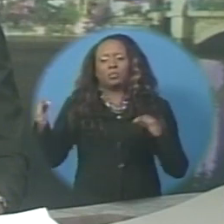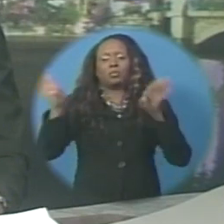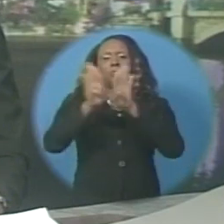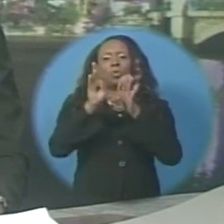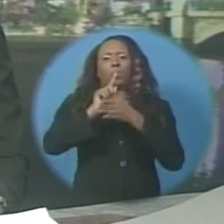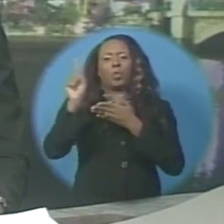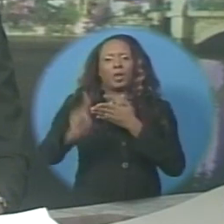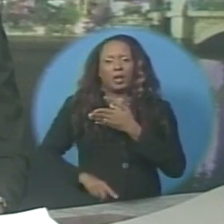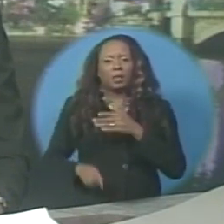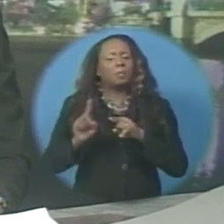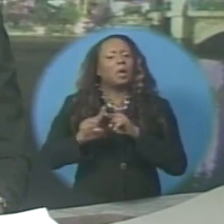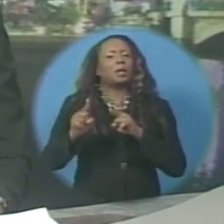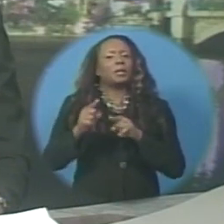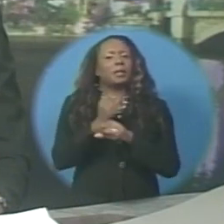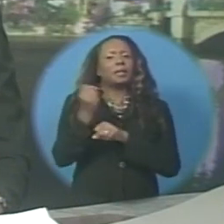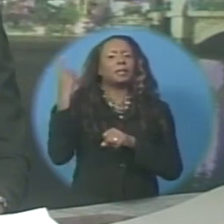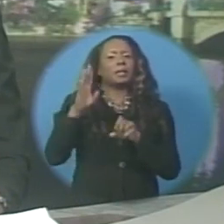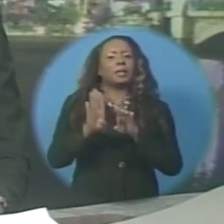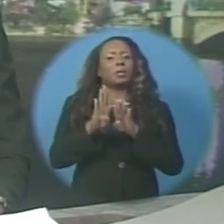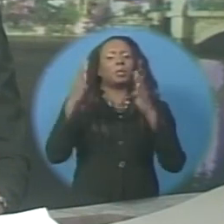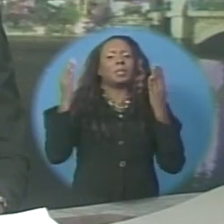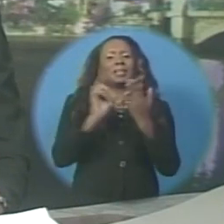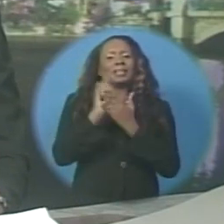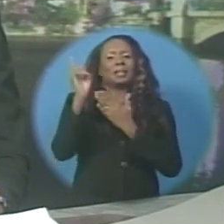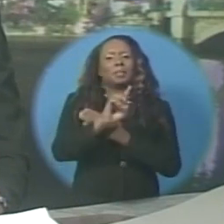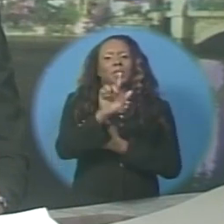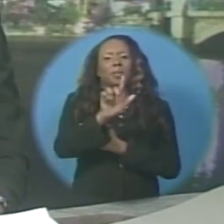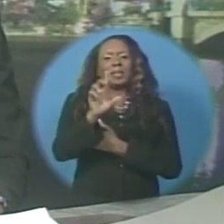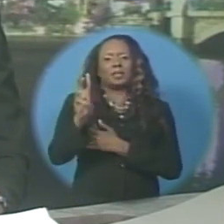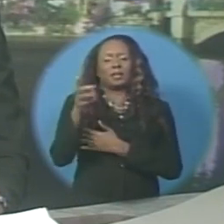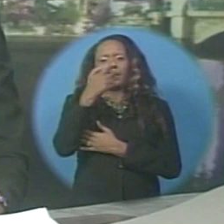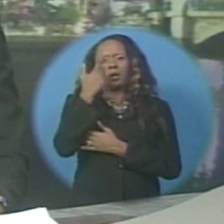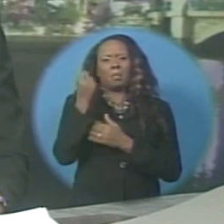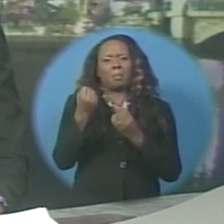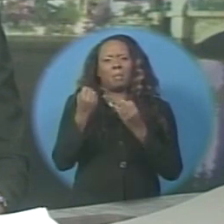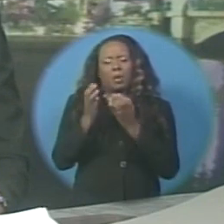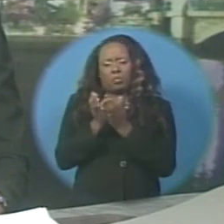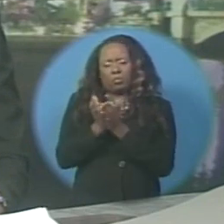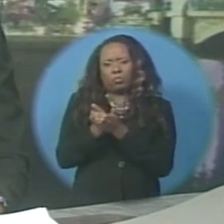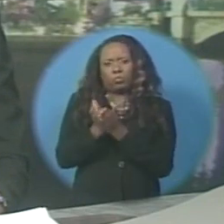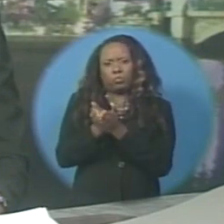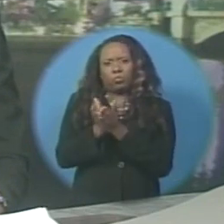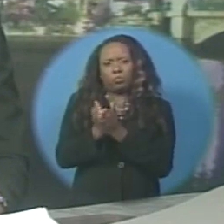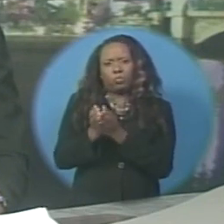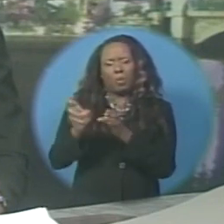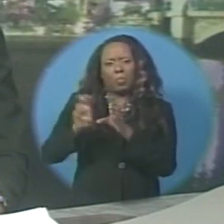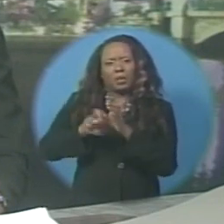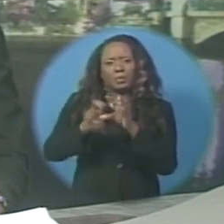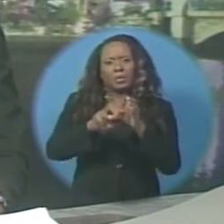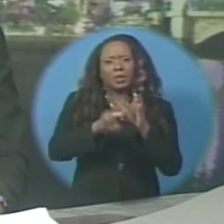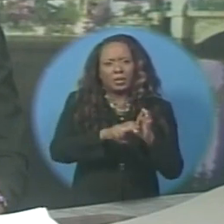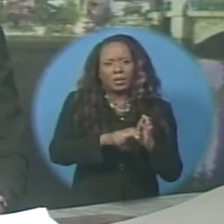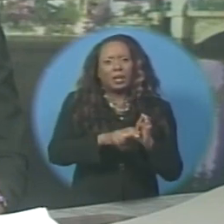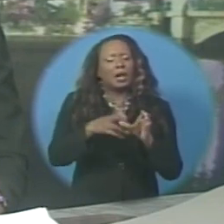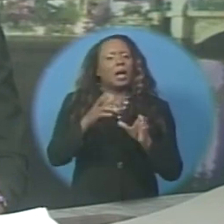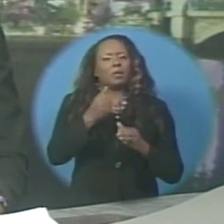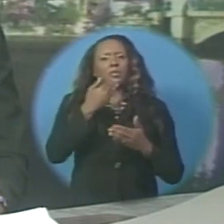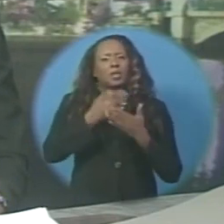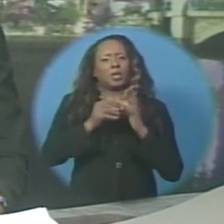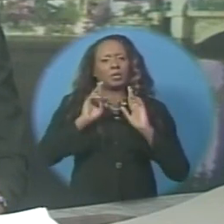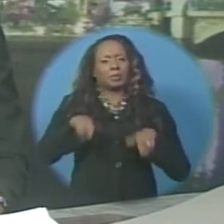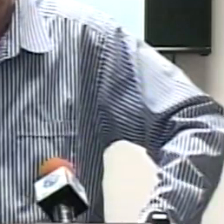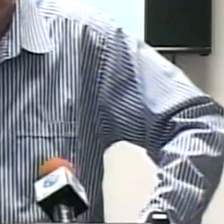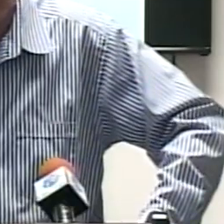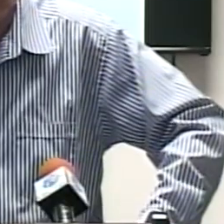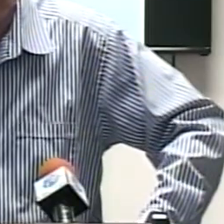on December 26 to accommodate the thousands of cruise passengers on the island, and he was not disappointed by the response.